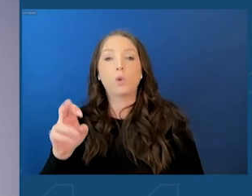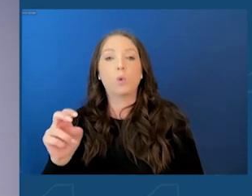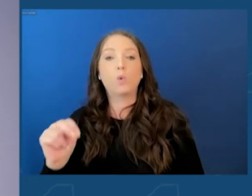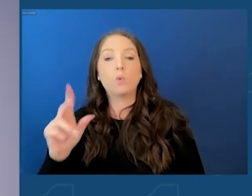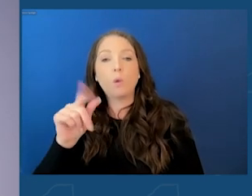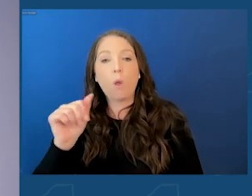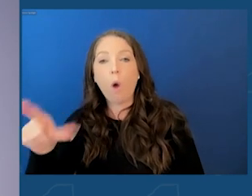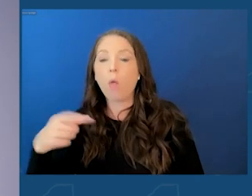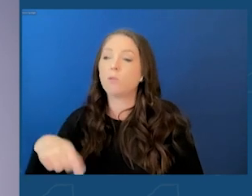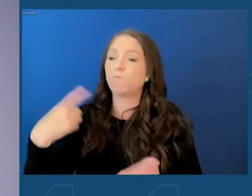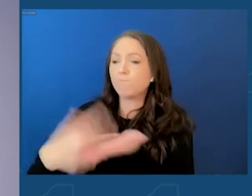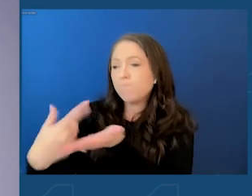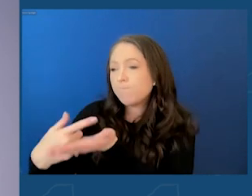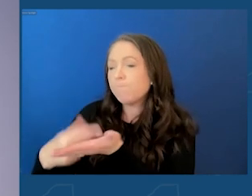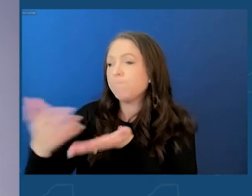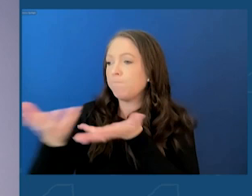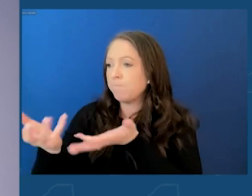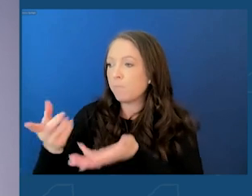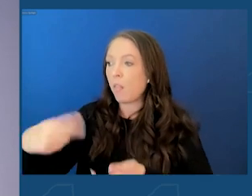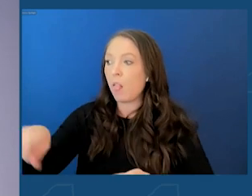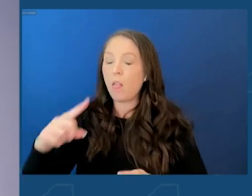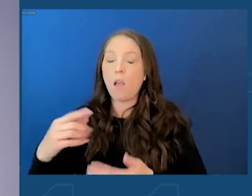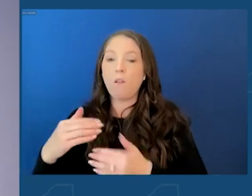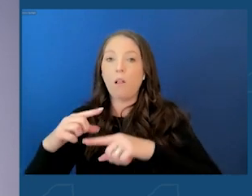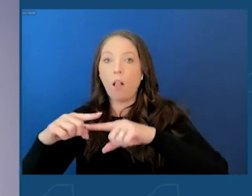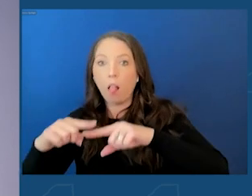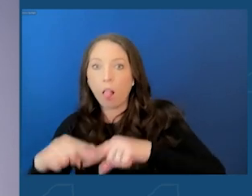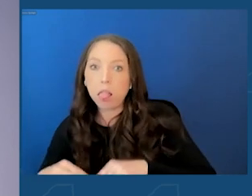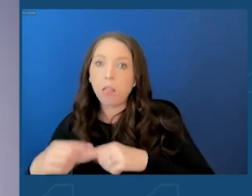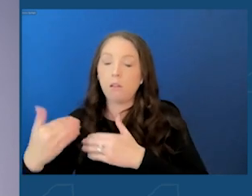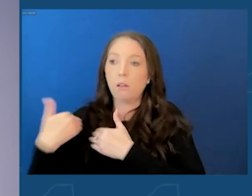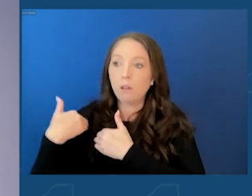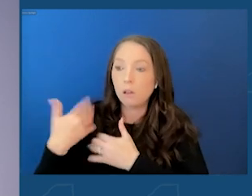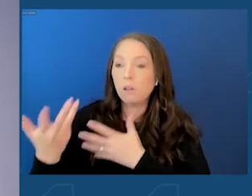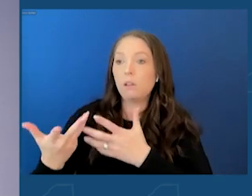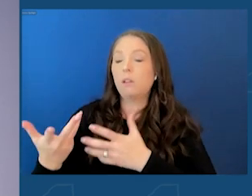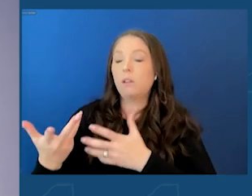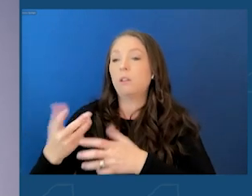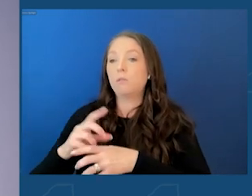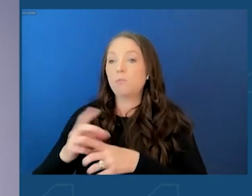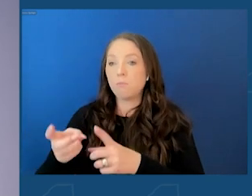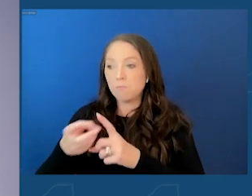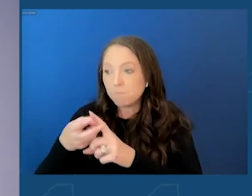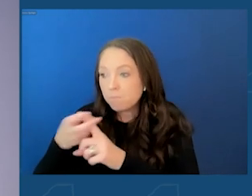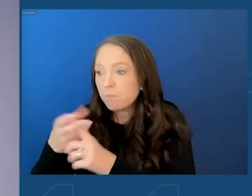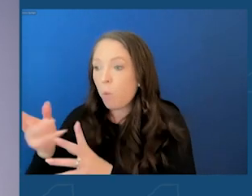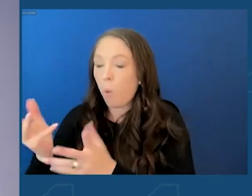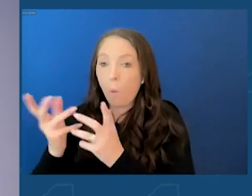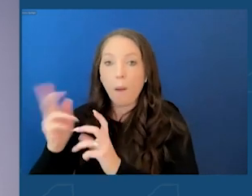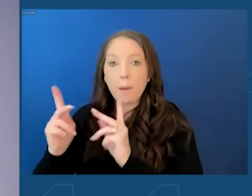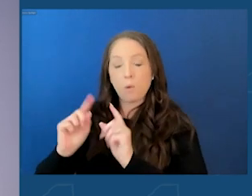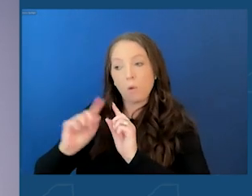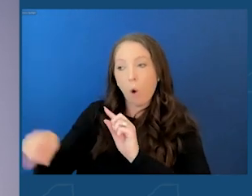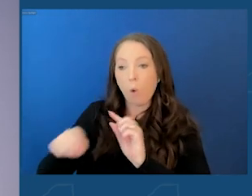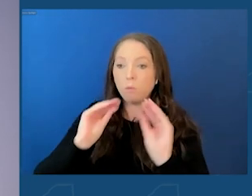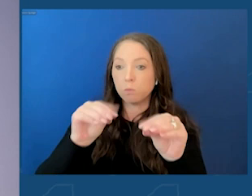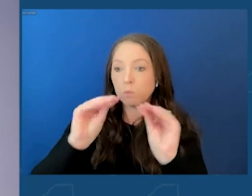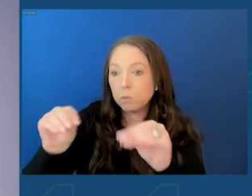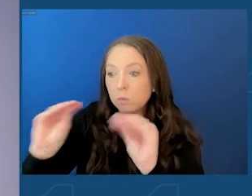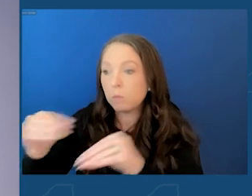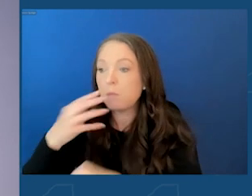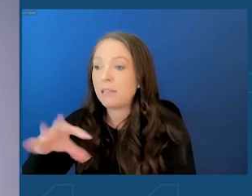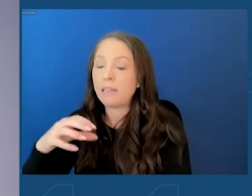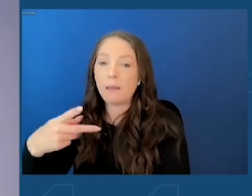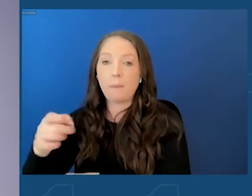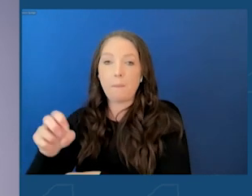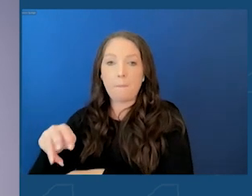got massive demand in their apprenticeship program to go install these heat pumps. And whether it's Georgia